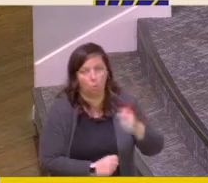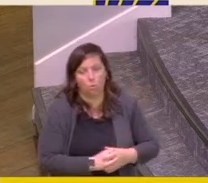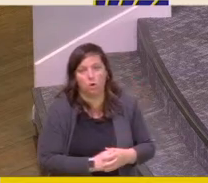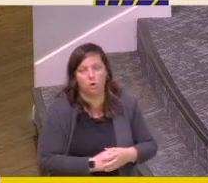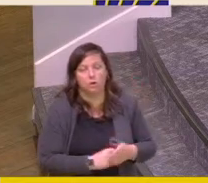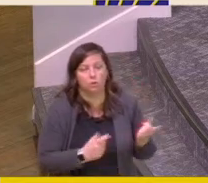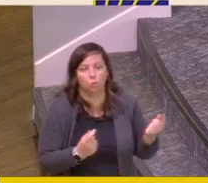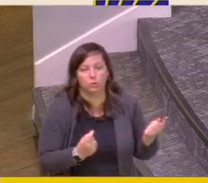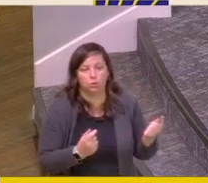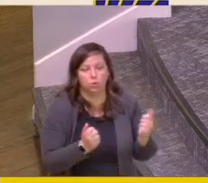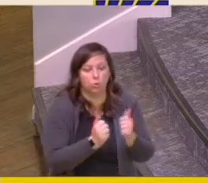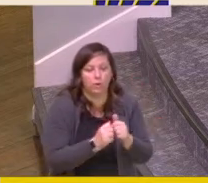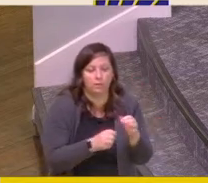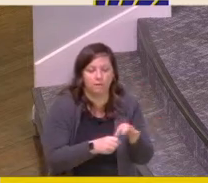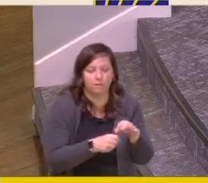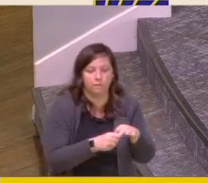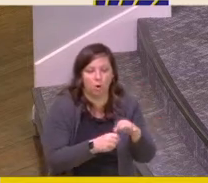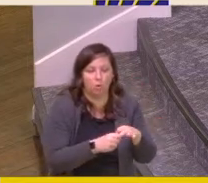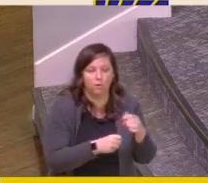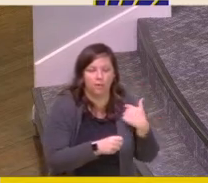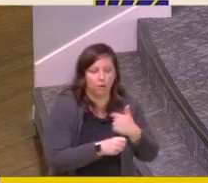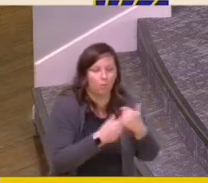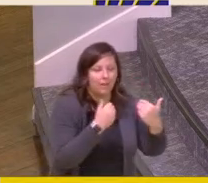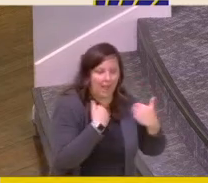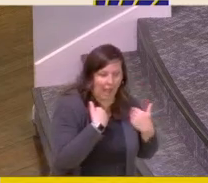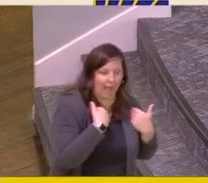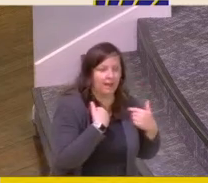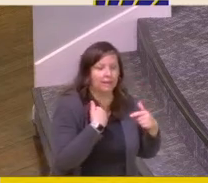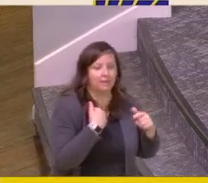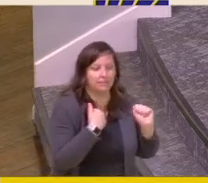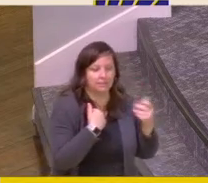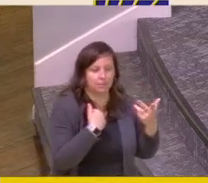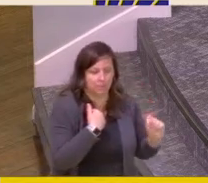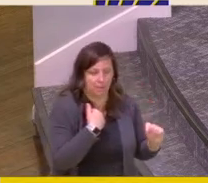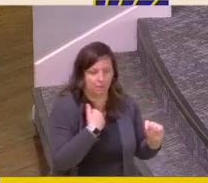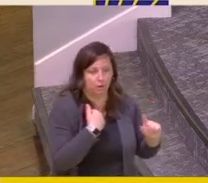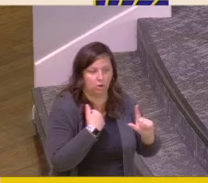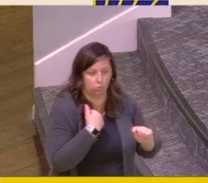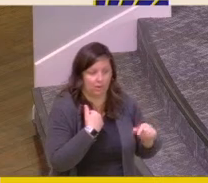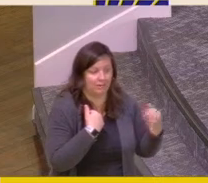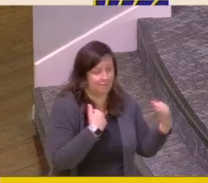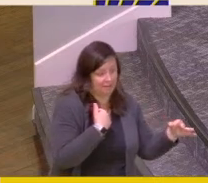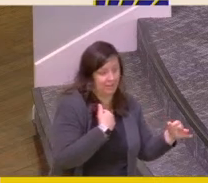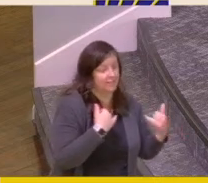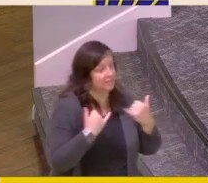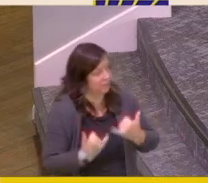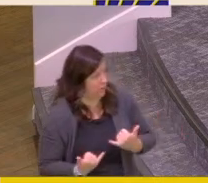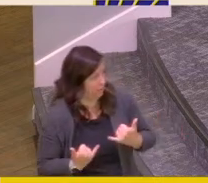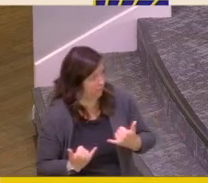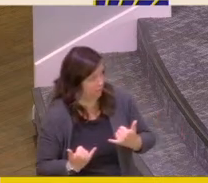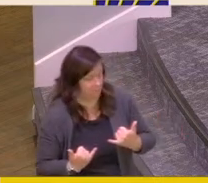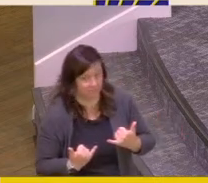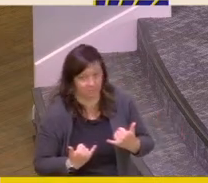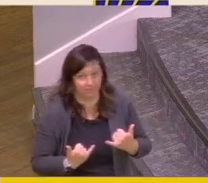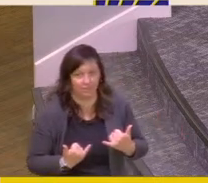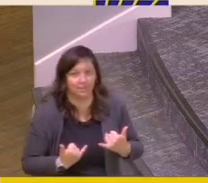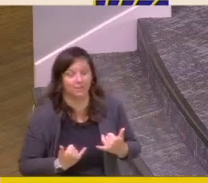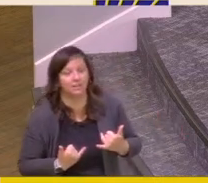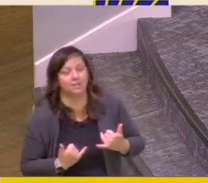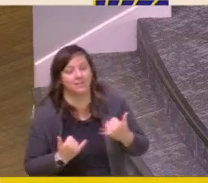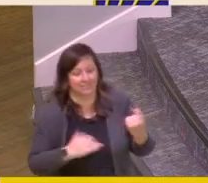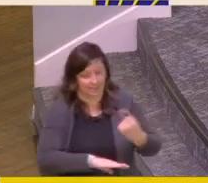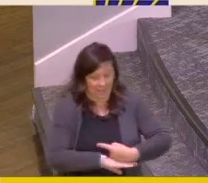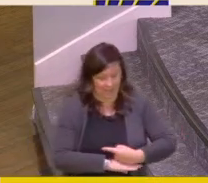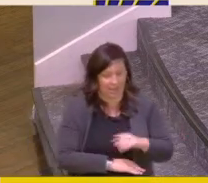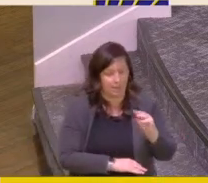forward with the vote that took place in September 2019. So now here we are today, May 19th, 2022. It's